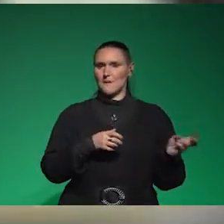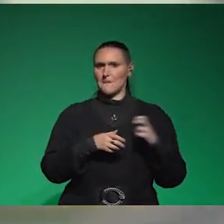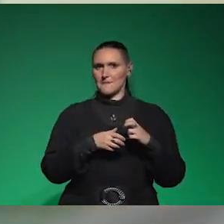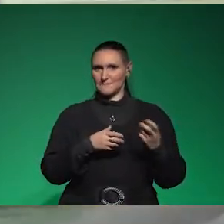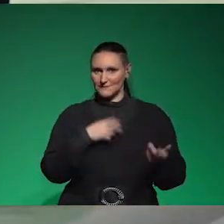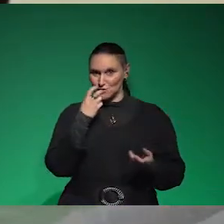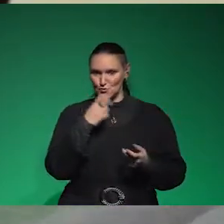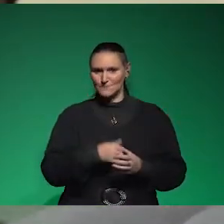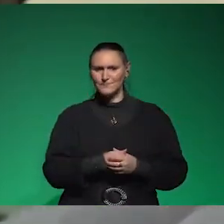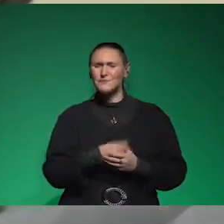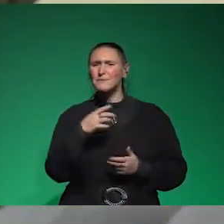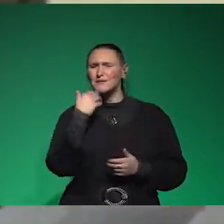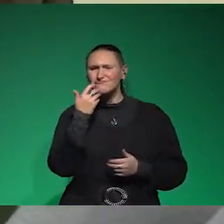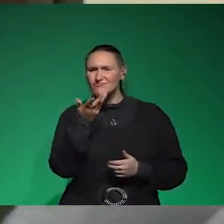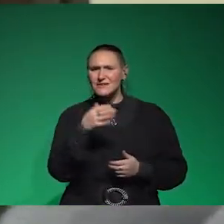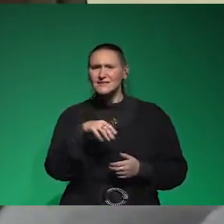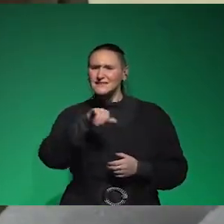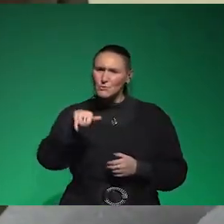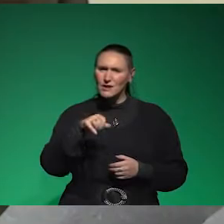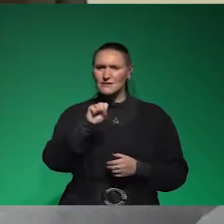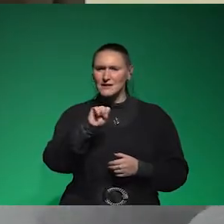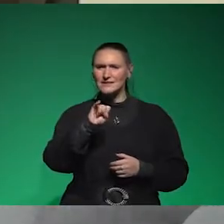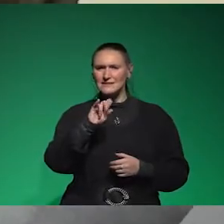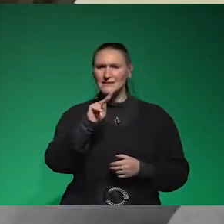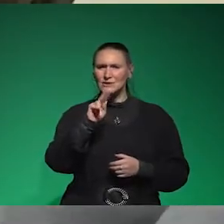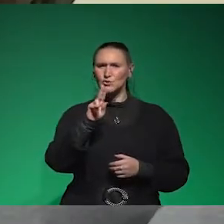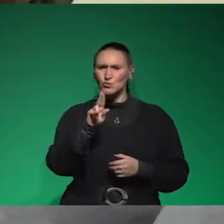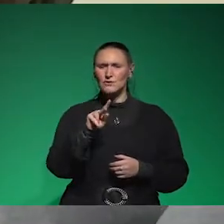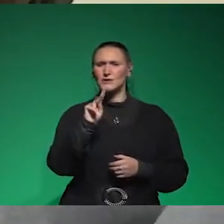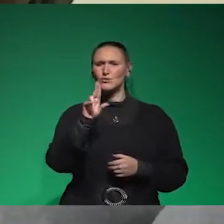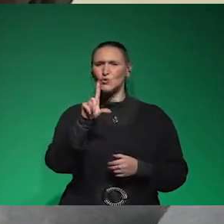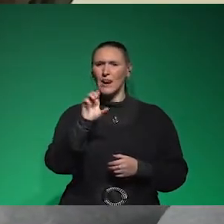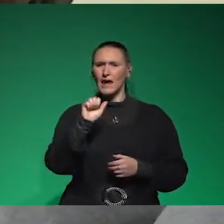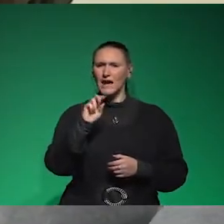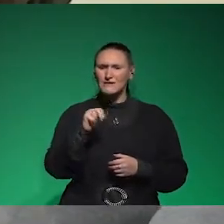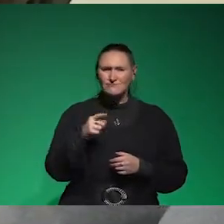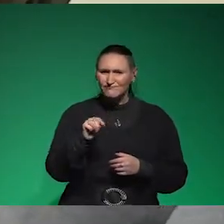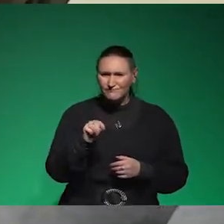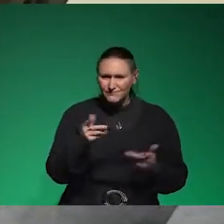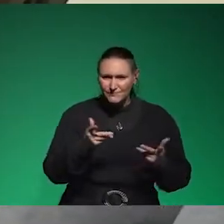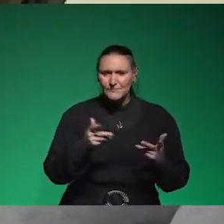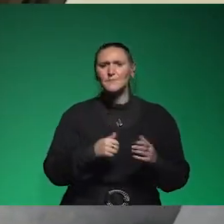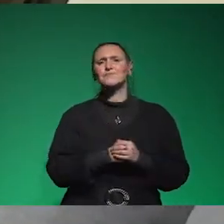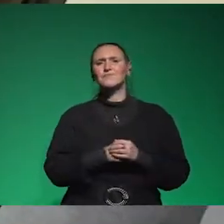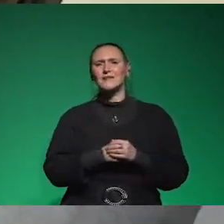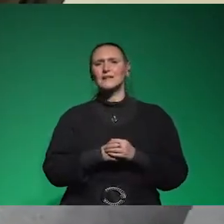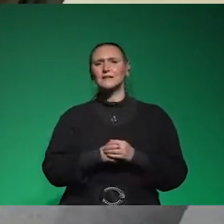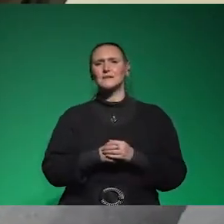Sikukeluang, it's come from the Malay language.